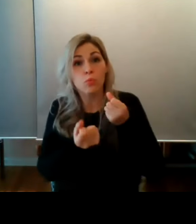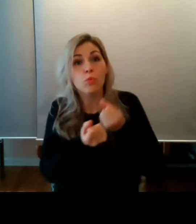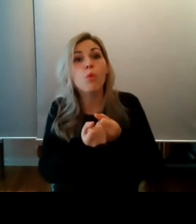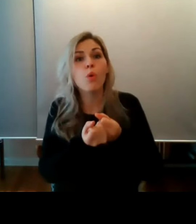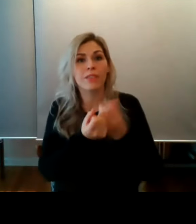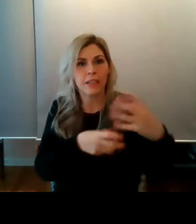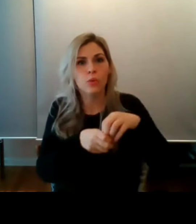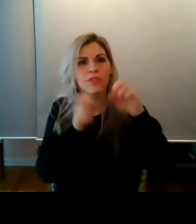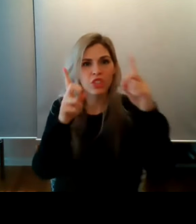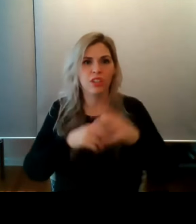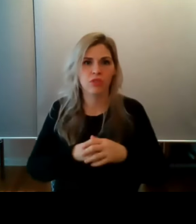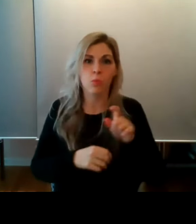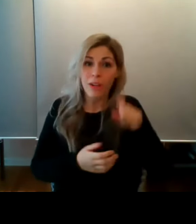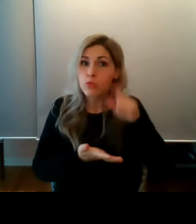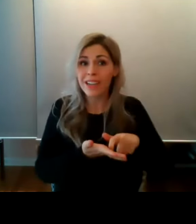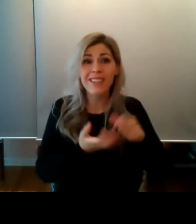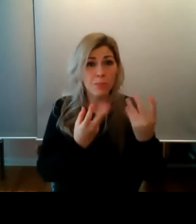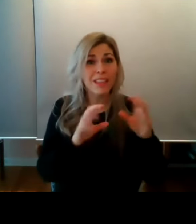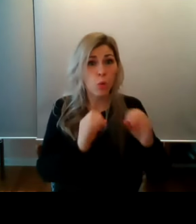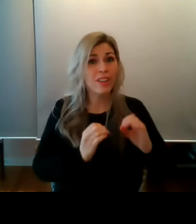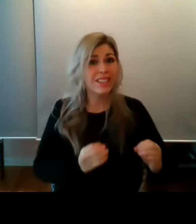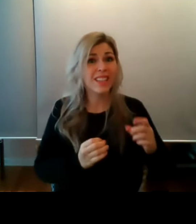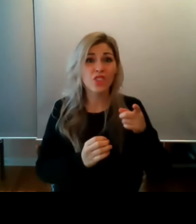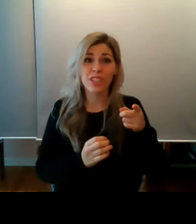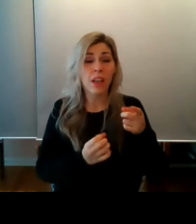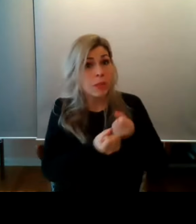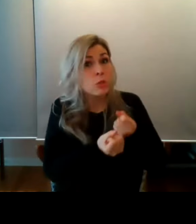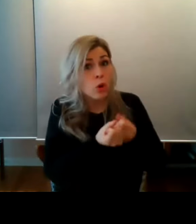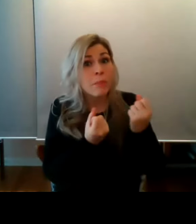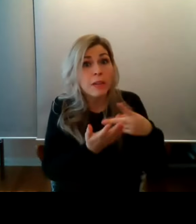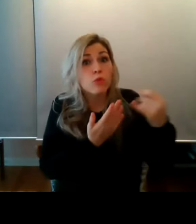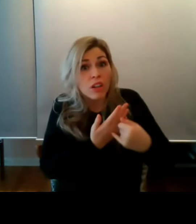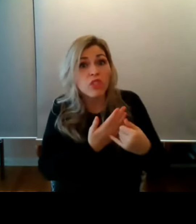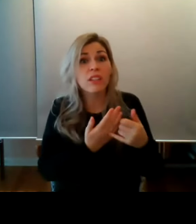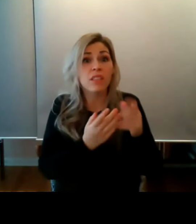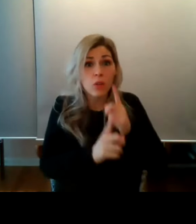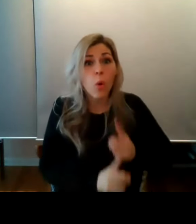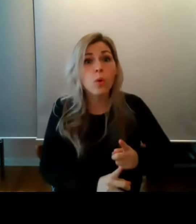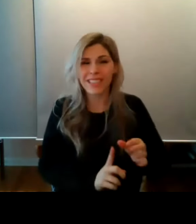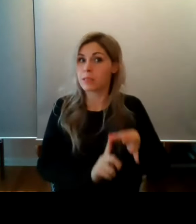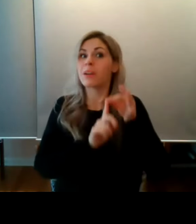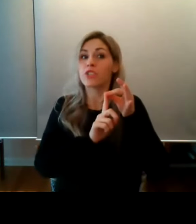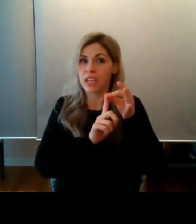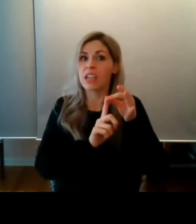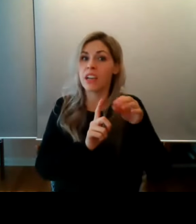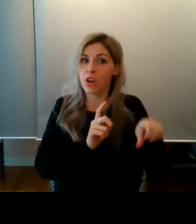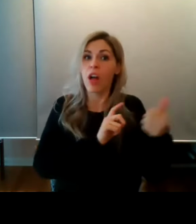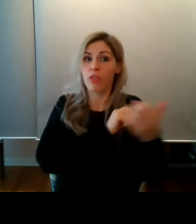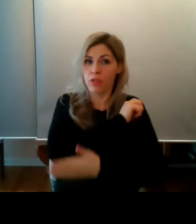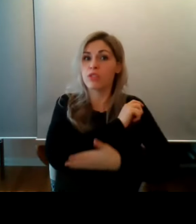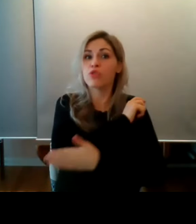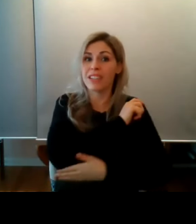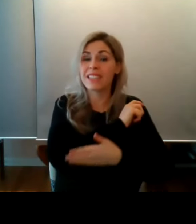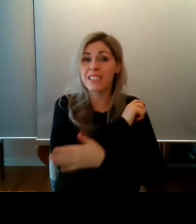that organizations that have been behind projects on inclusive education, especially in developing countries, are